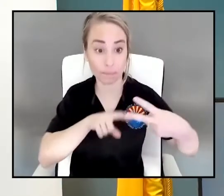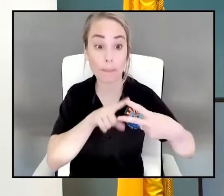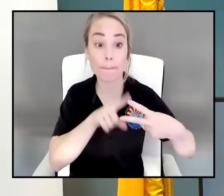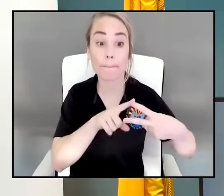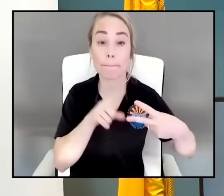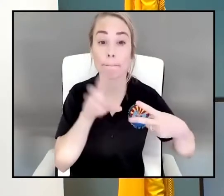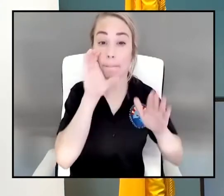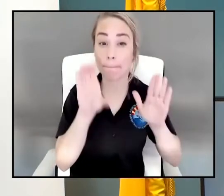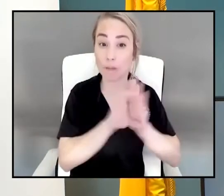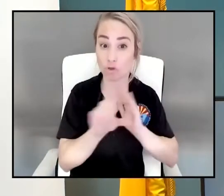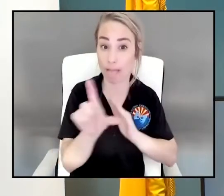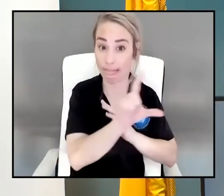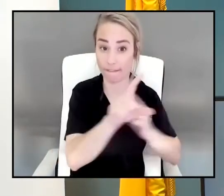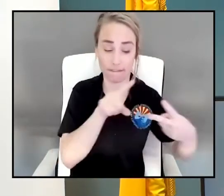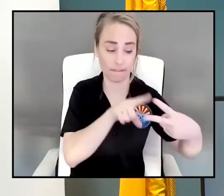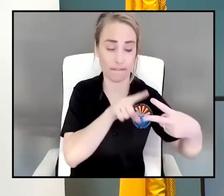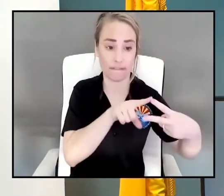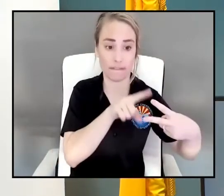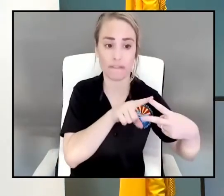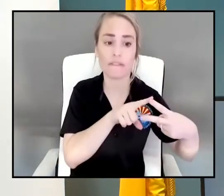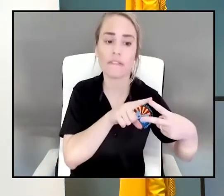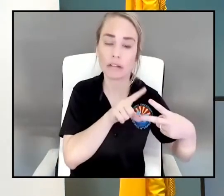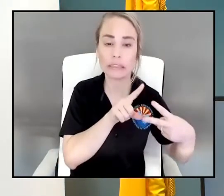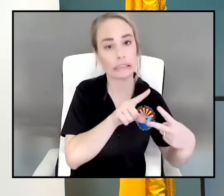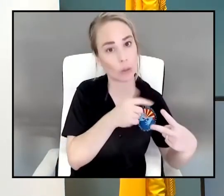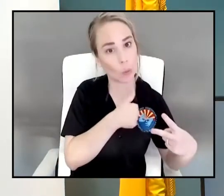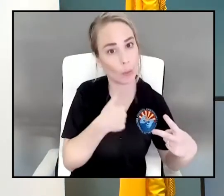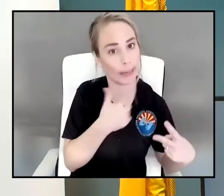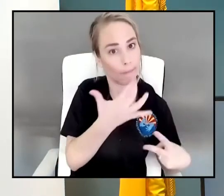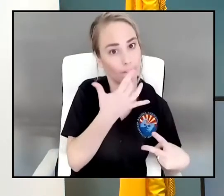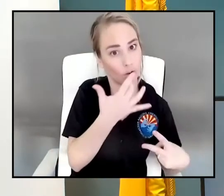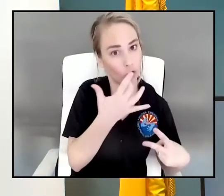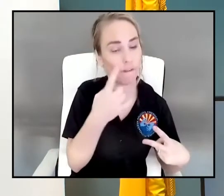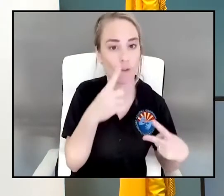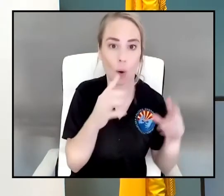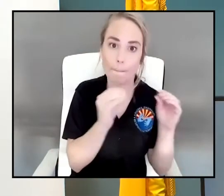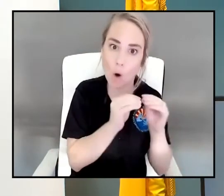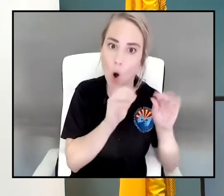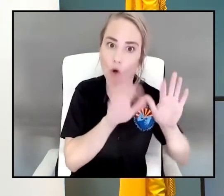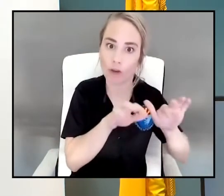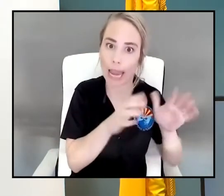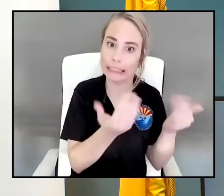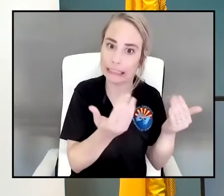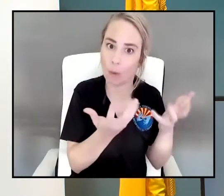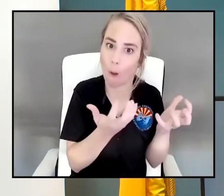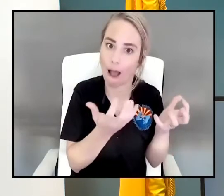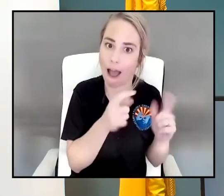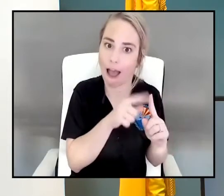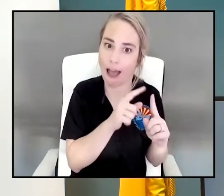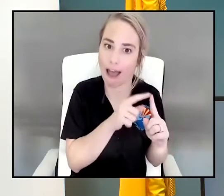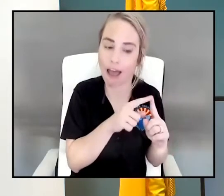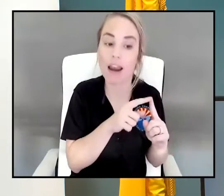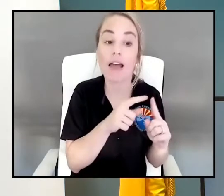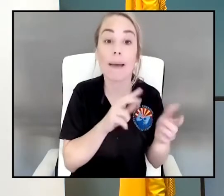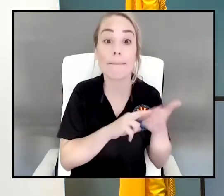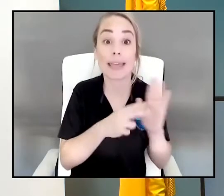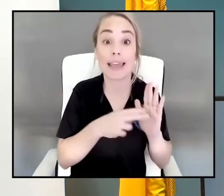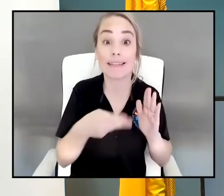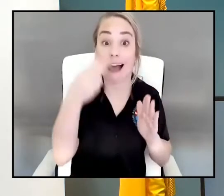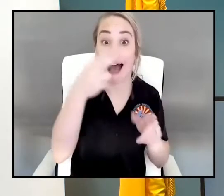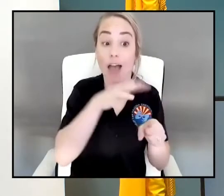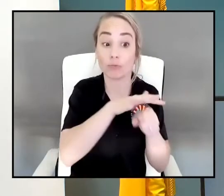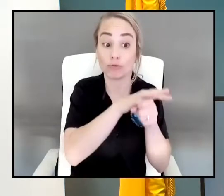is probably the more favored one for heavy rain and precipitation, and that's where high pressure is off into the